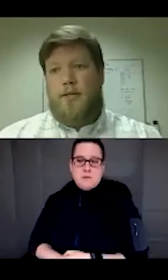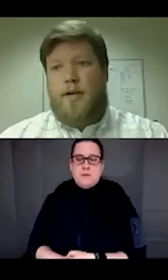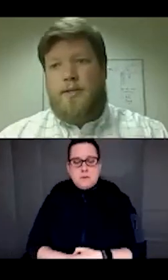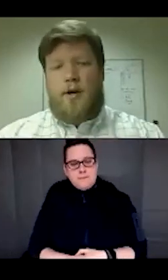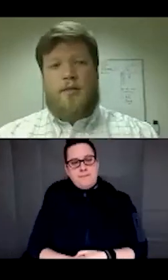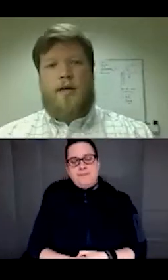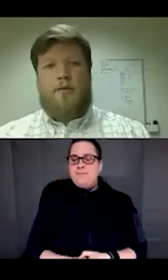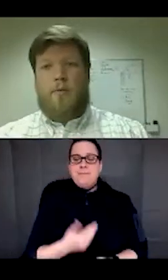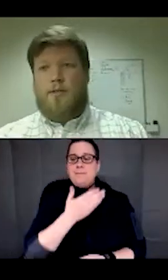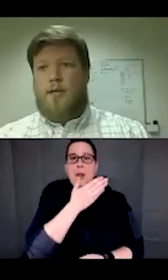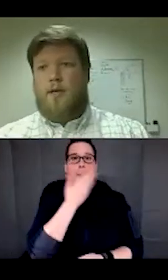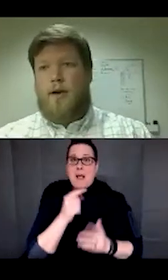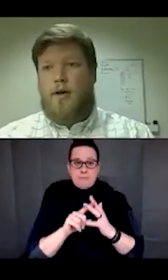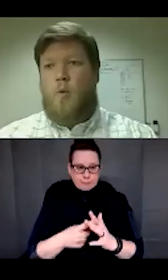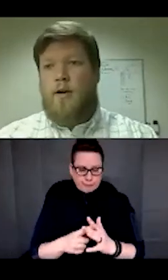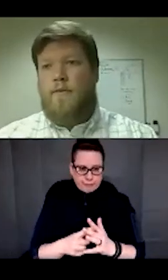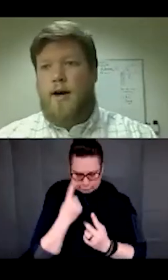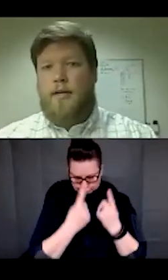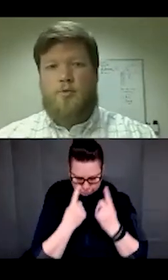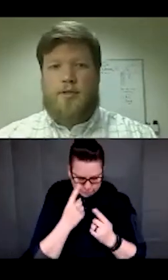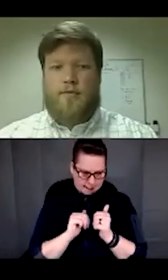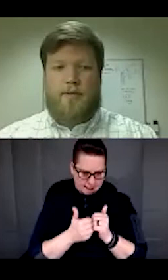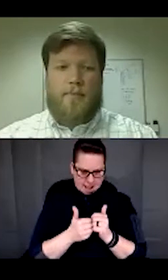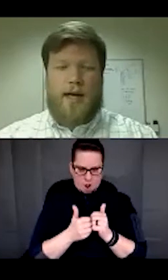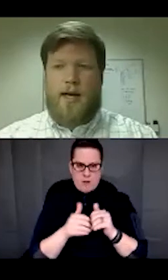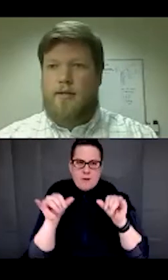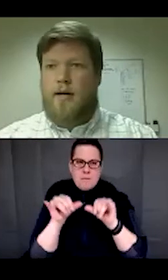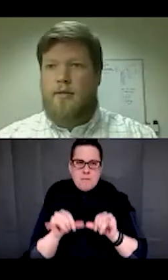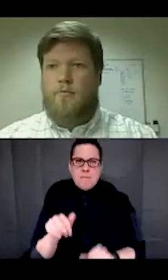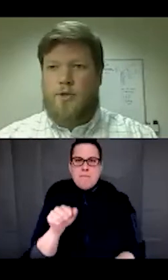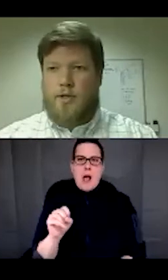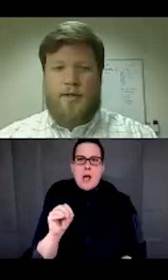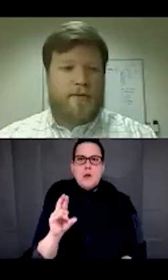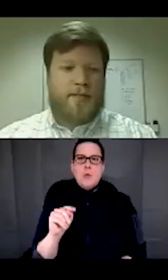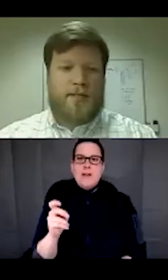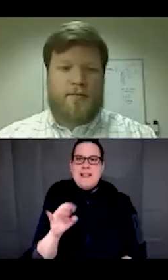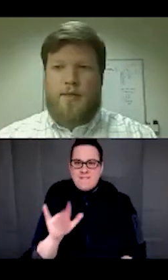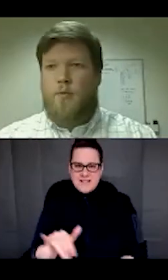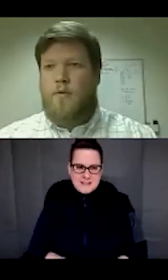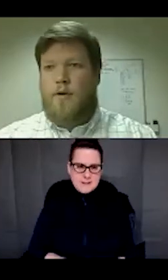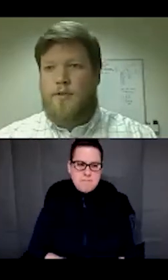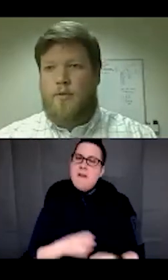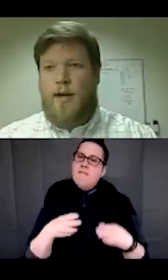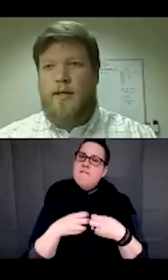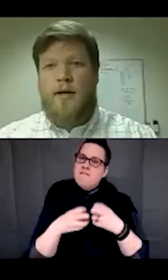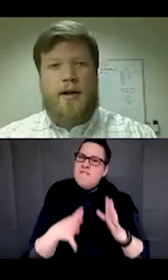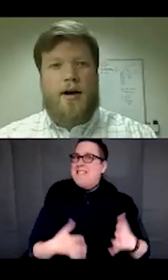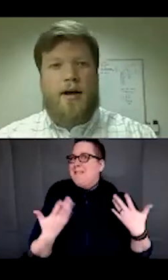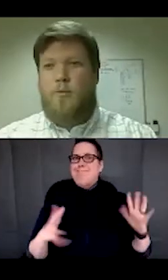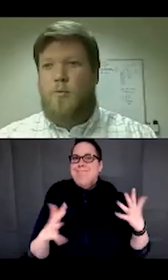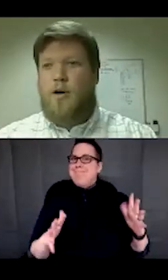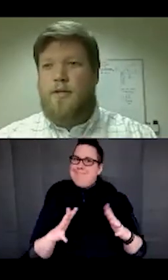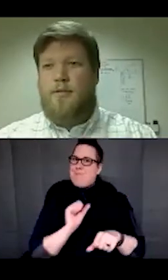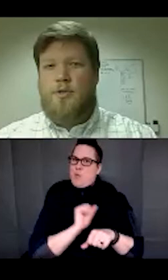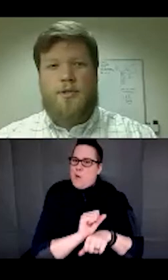The best way to start then was to think about how to quantify assortativity. And fortunately, physicists have done that work for us already